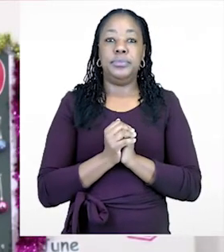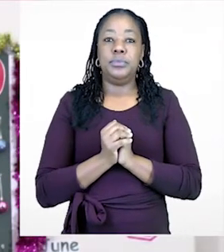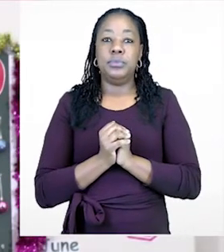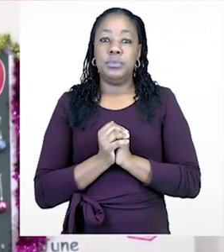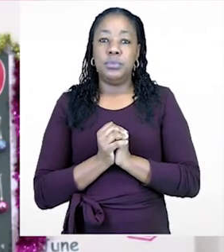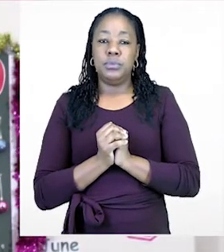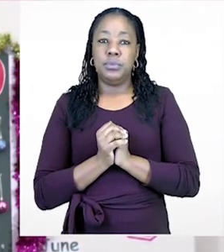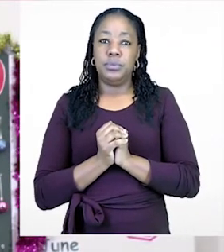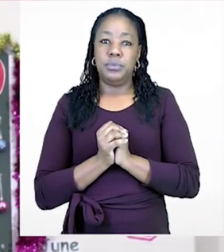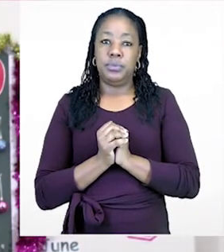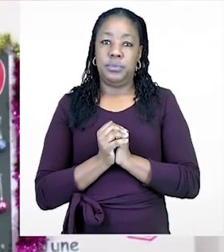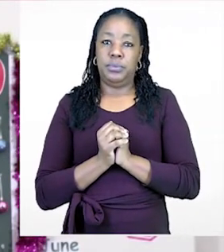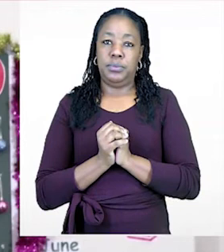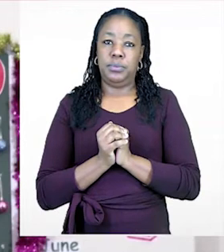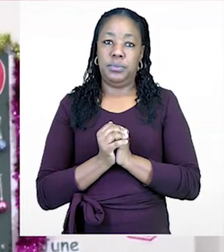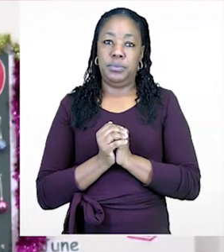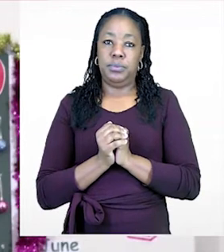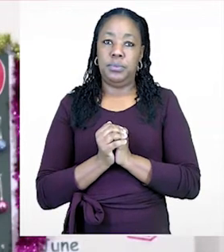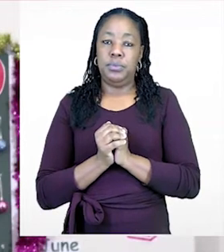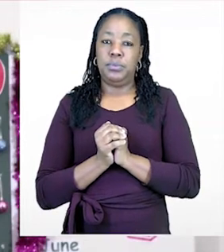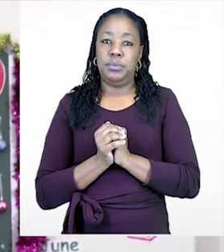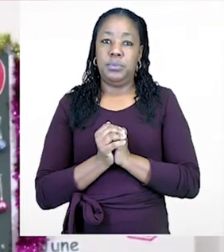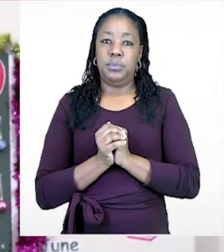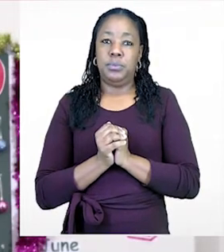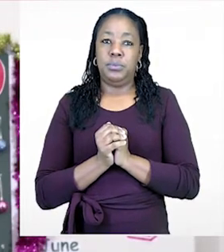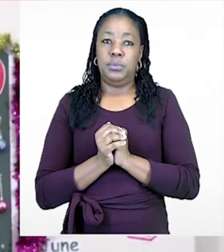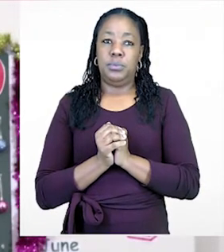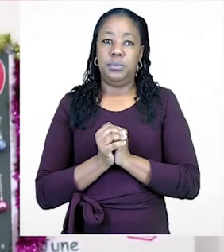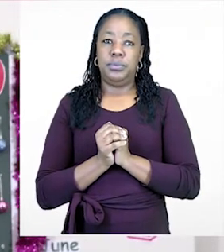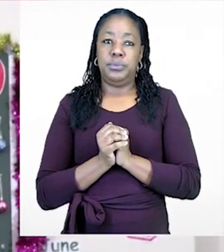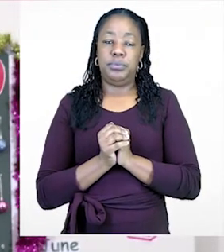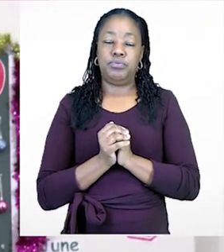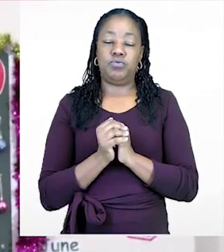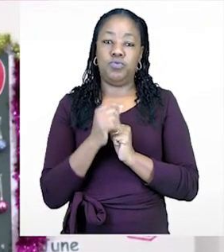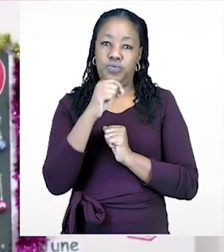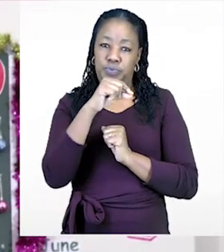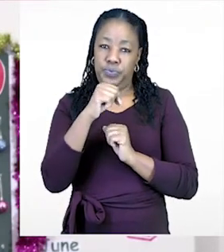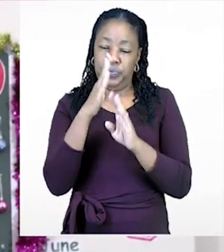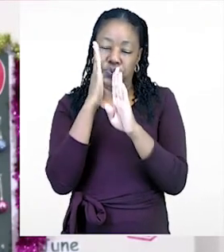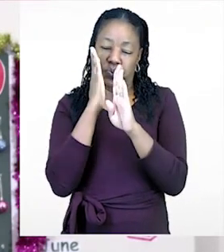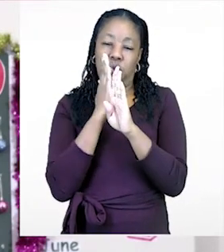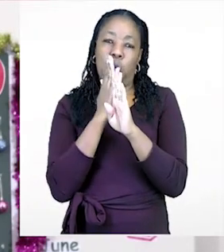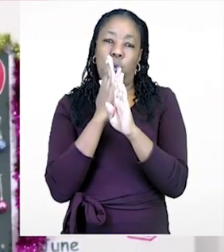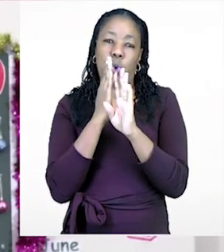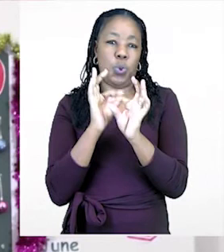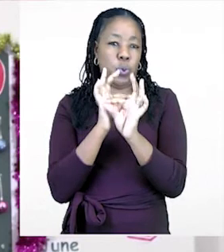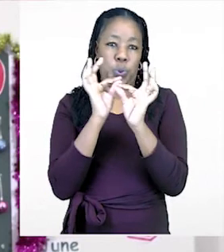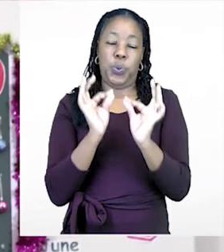Remember, when you're writing, try and take your time so that you don't make any mistakes and your numbers come out